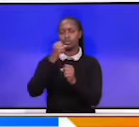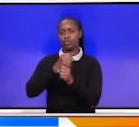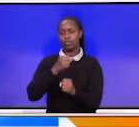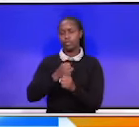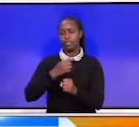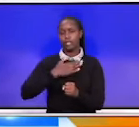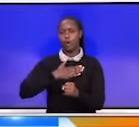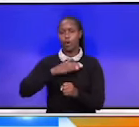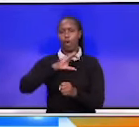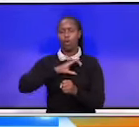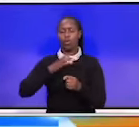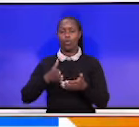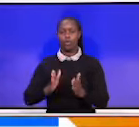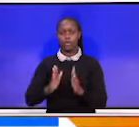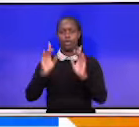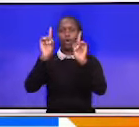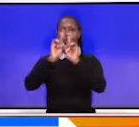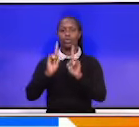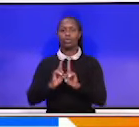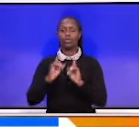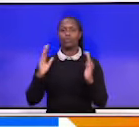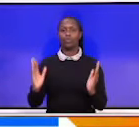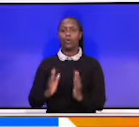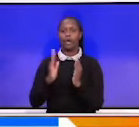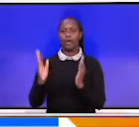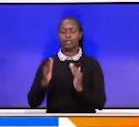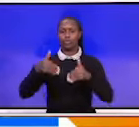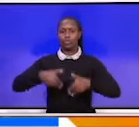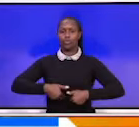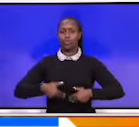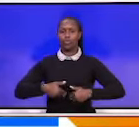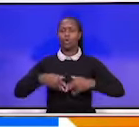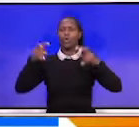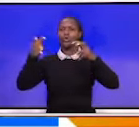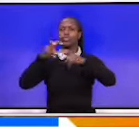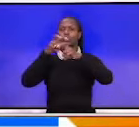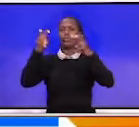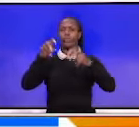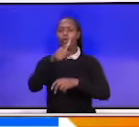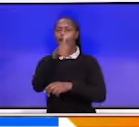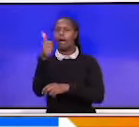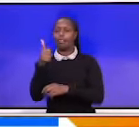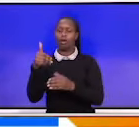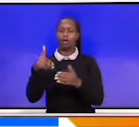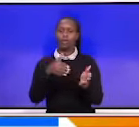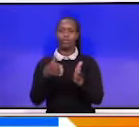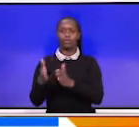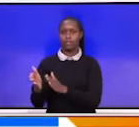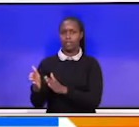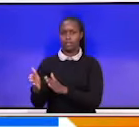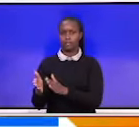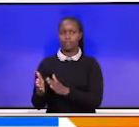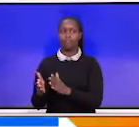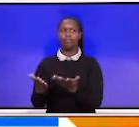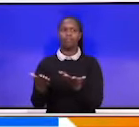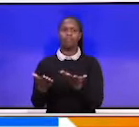us also encourage our young people to explore opportunities, build our boundaries. It's not